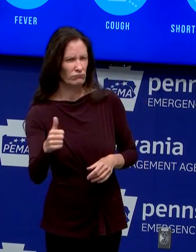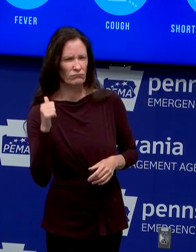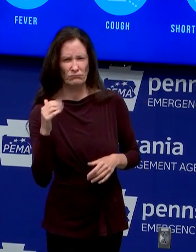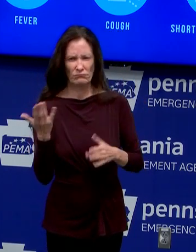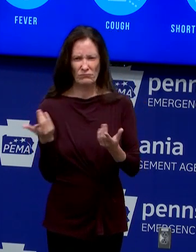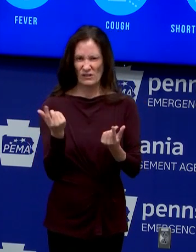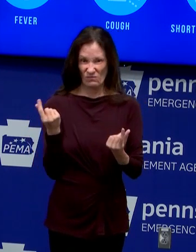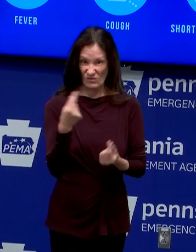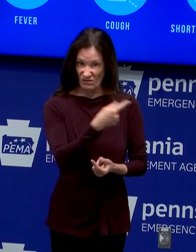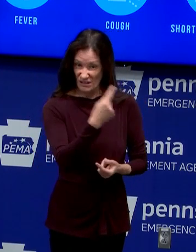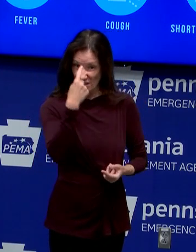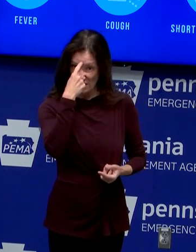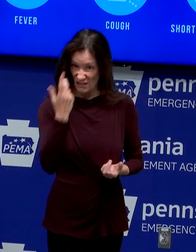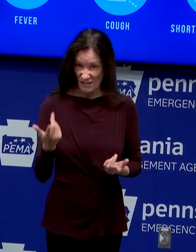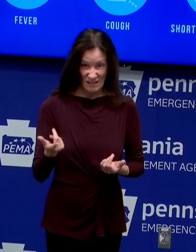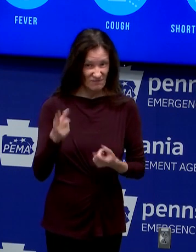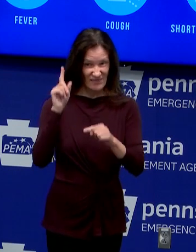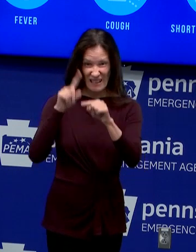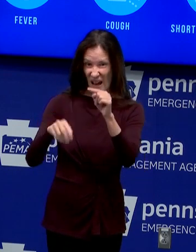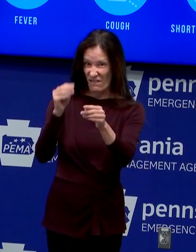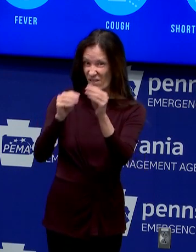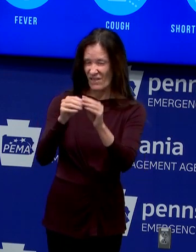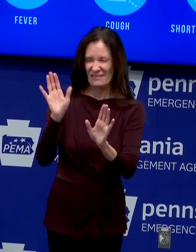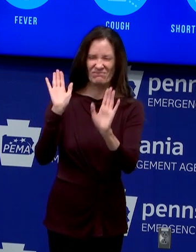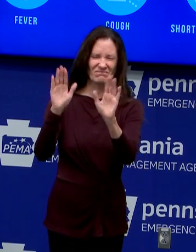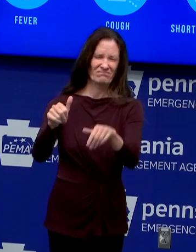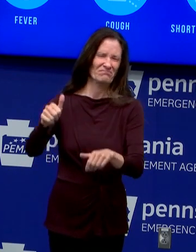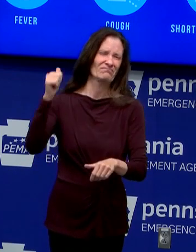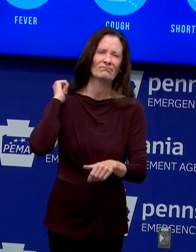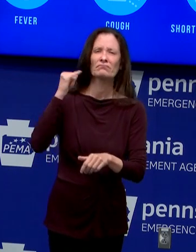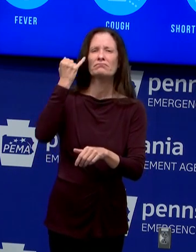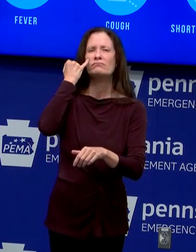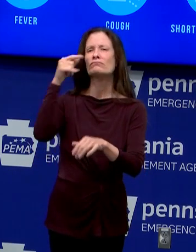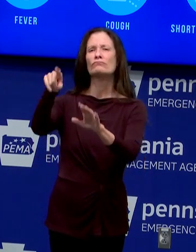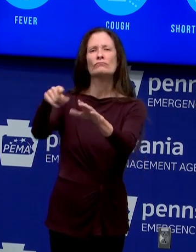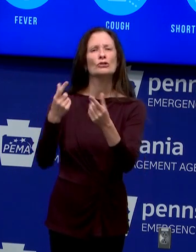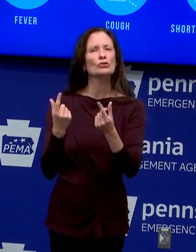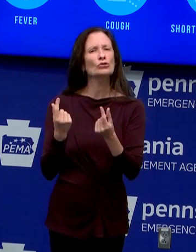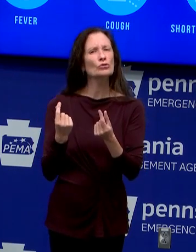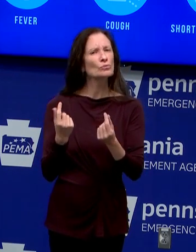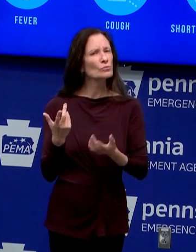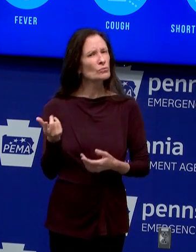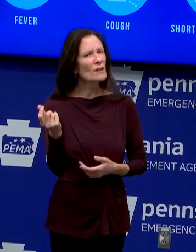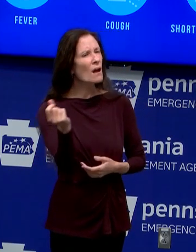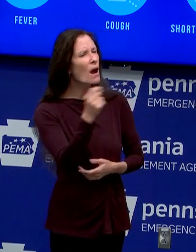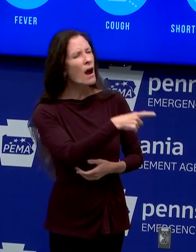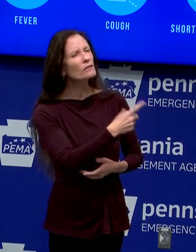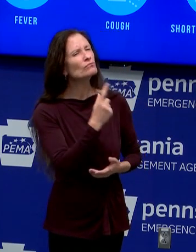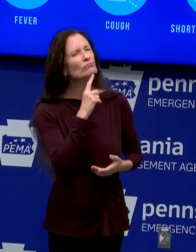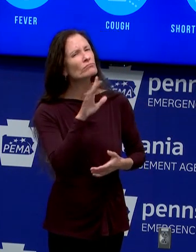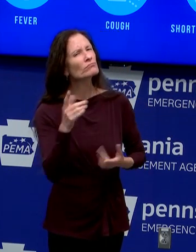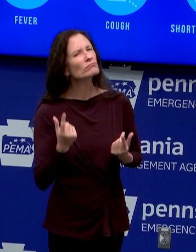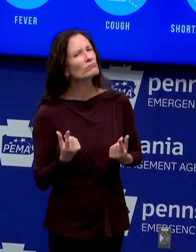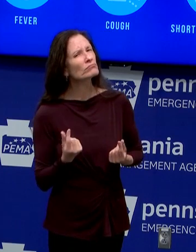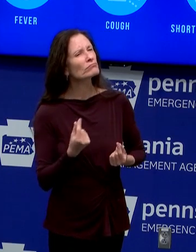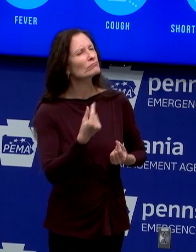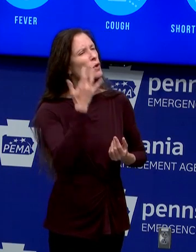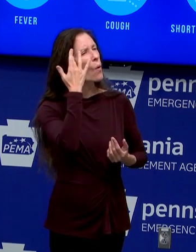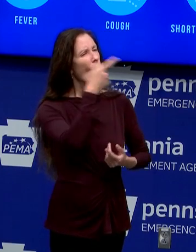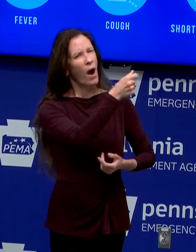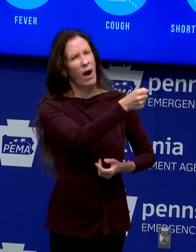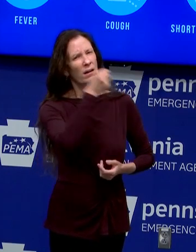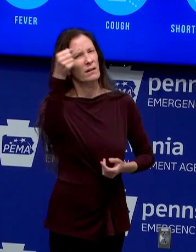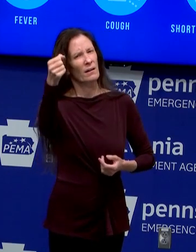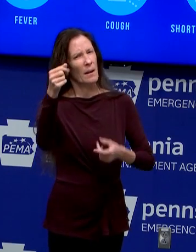correction of violations would be unlikely to be maintained. So which of these two options is the reason the state is imposing a temporary